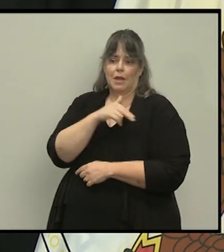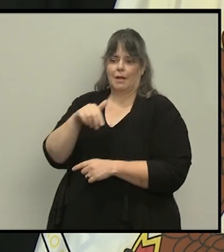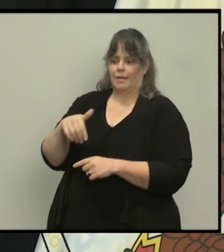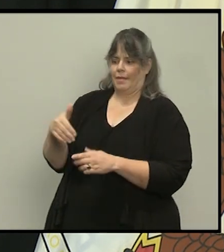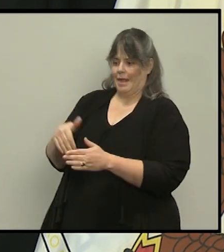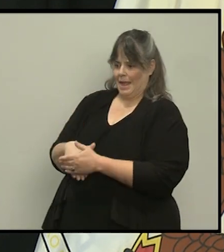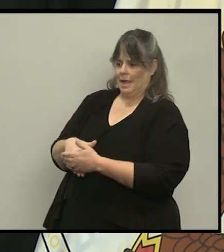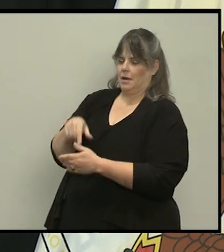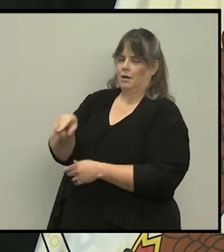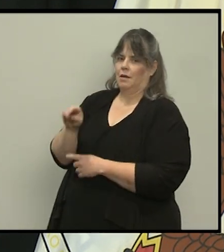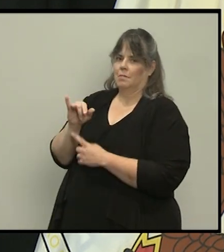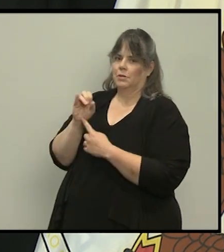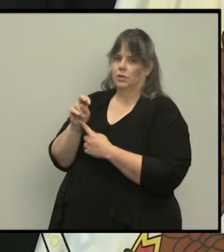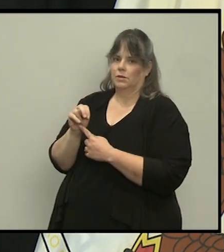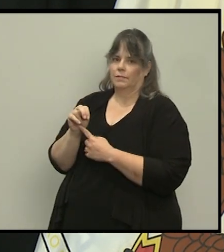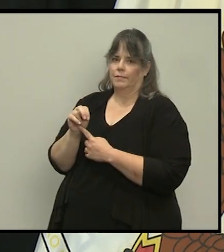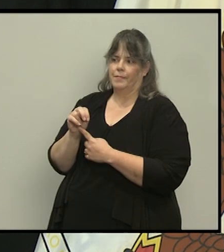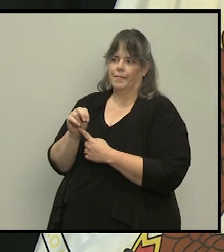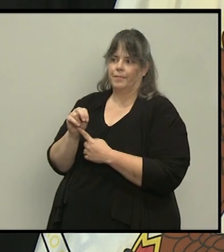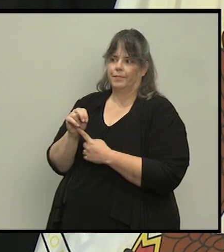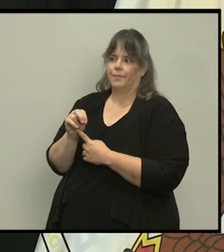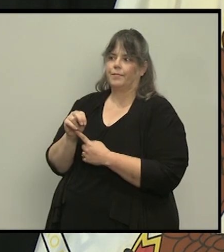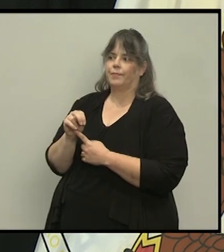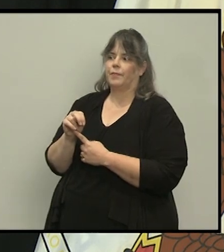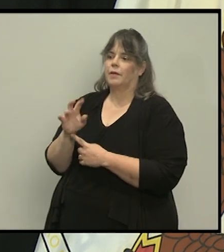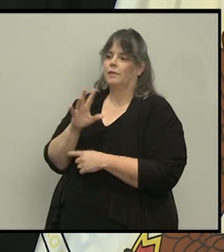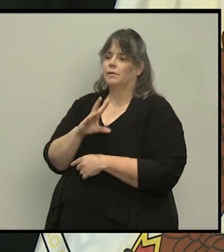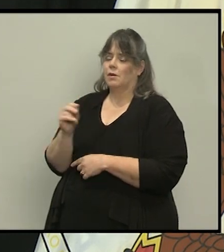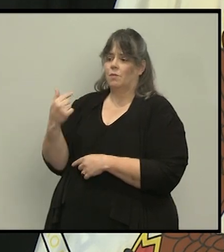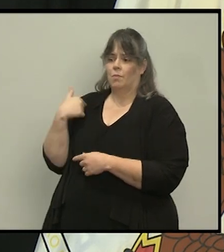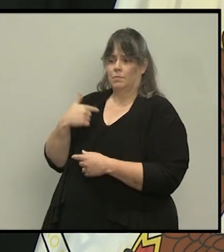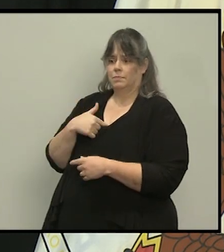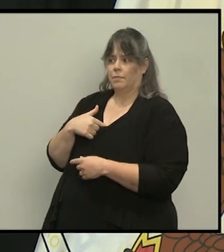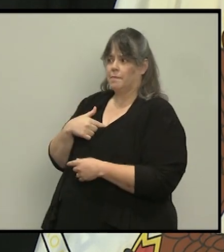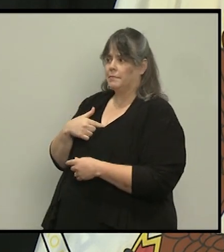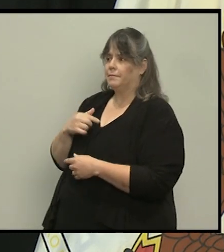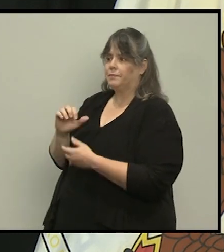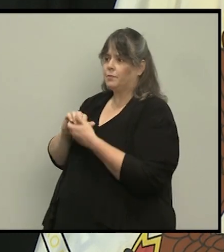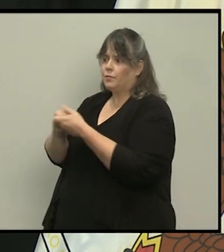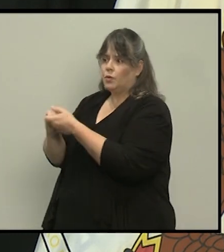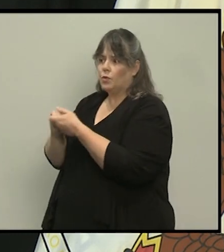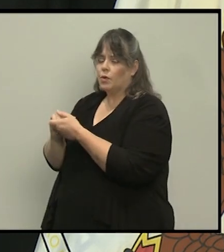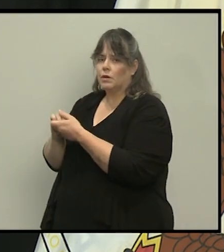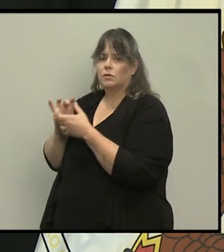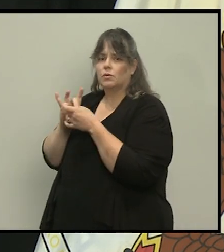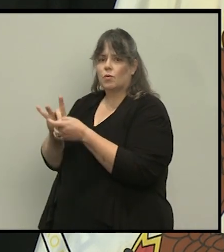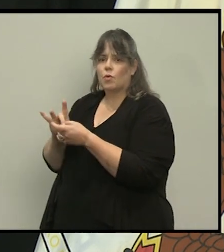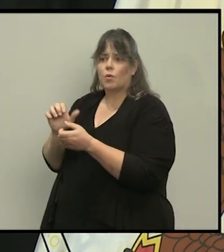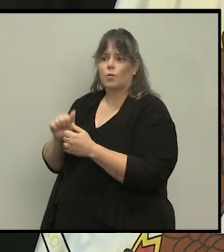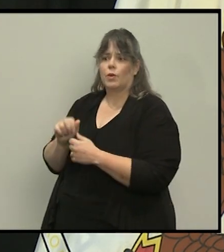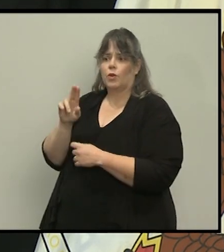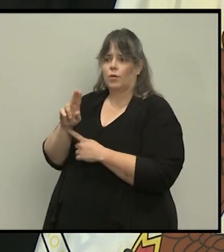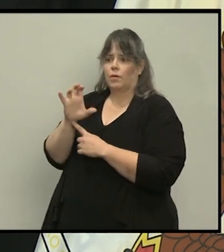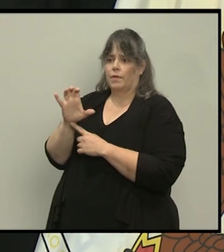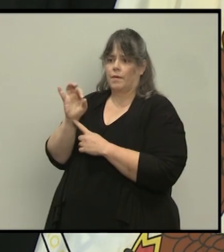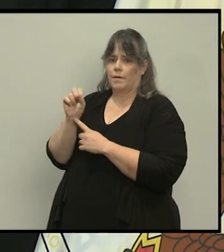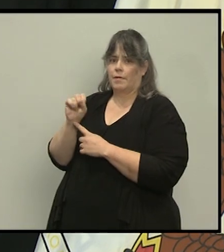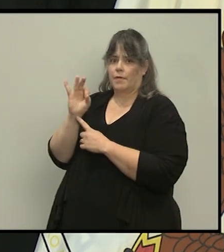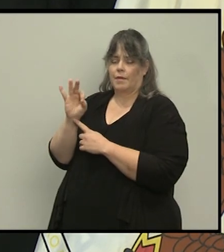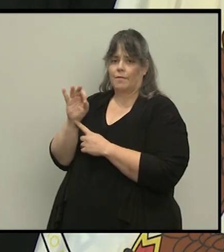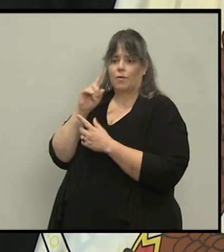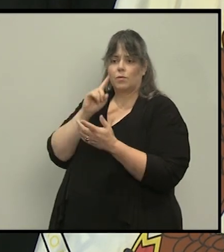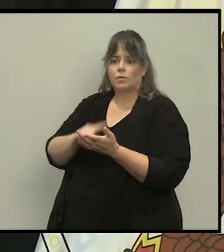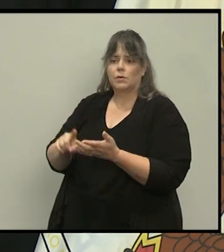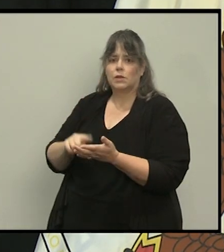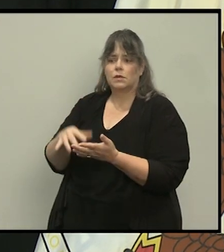mission. And we are coordinating with a new UCSF research study based in